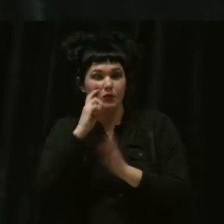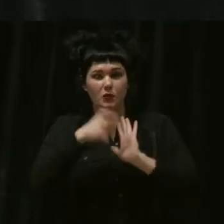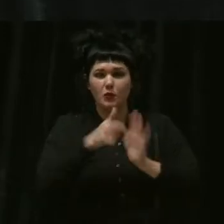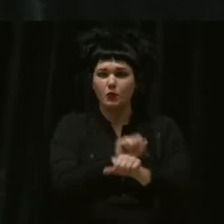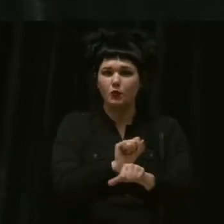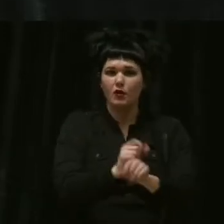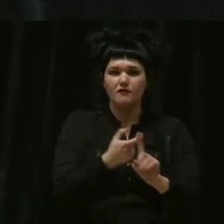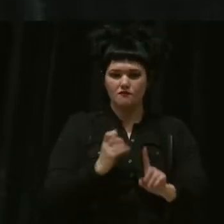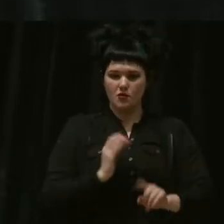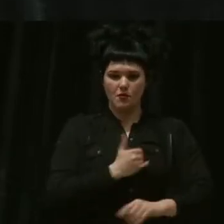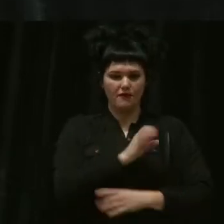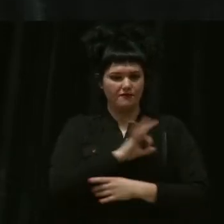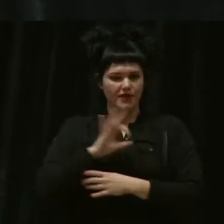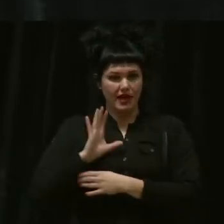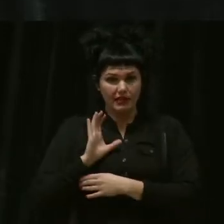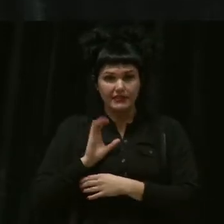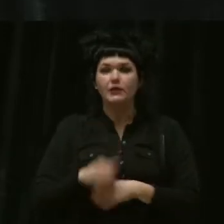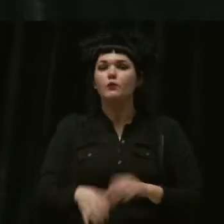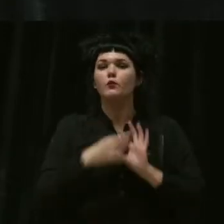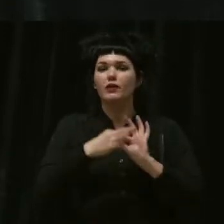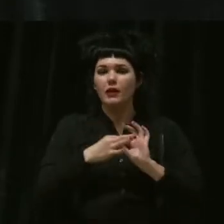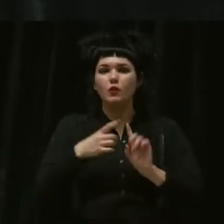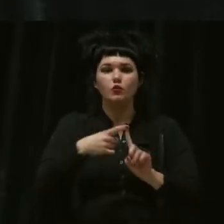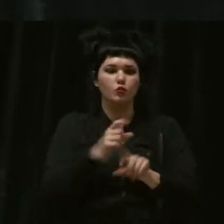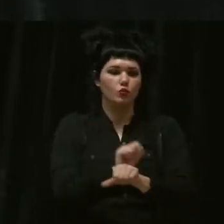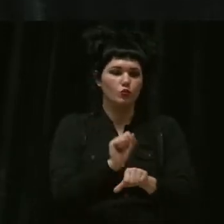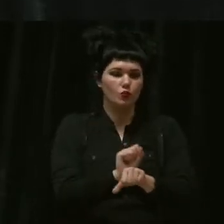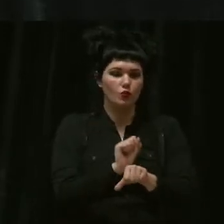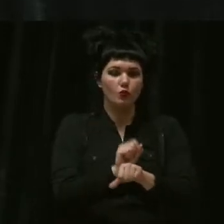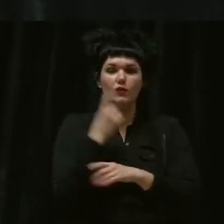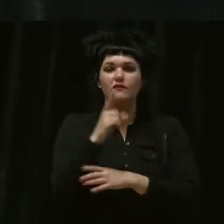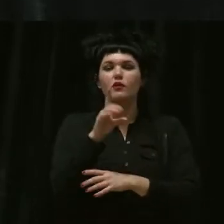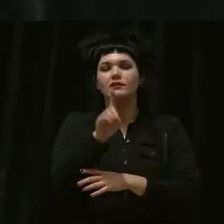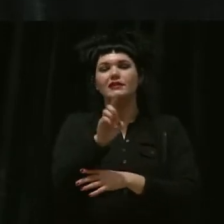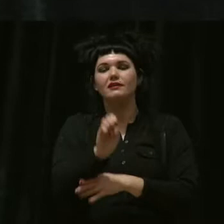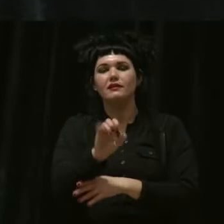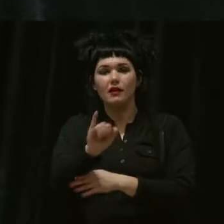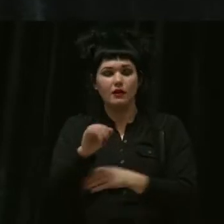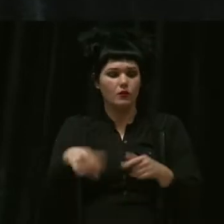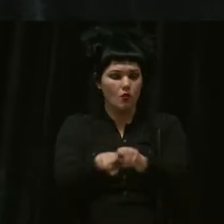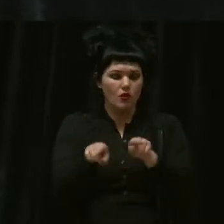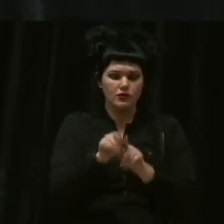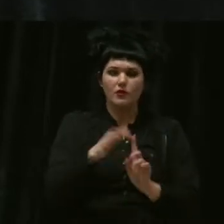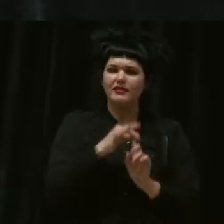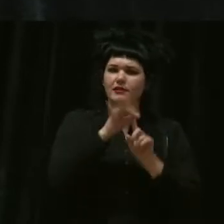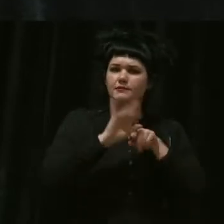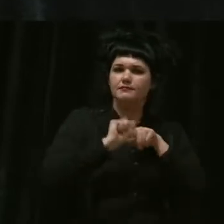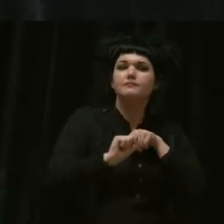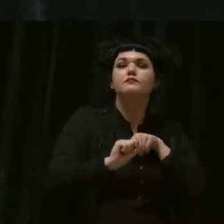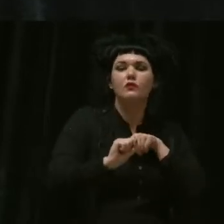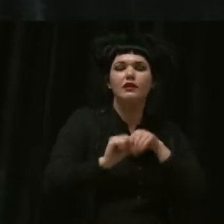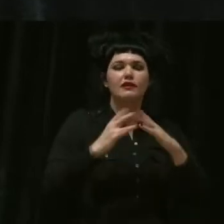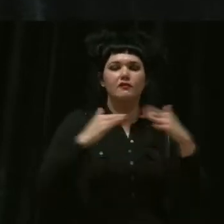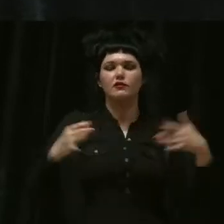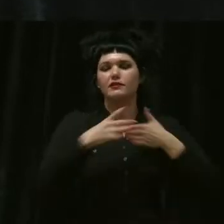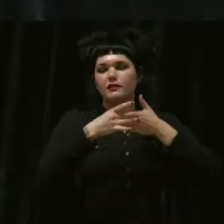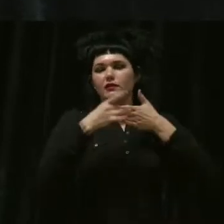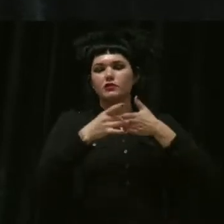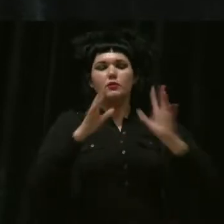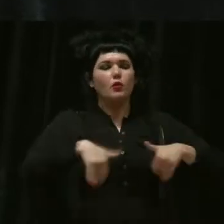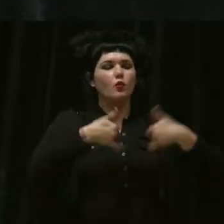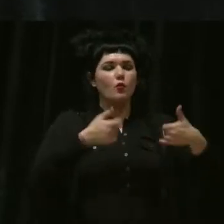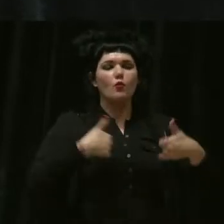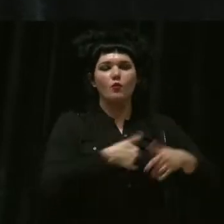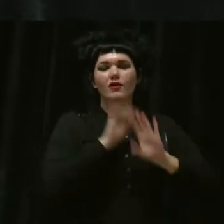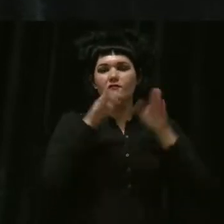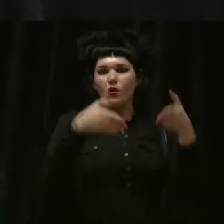terms of what they've done in the context of DEI. Also the Distinguished Diversity Leadership Awards focusing